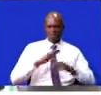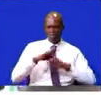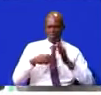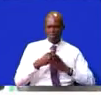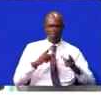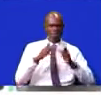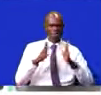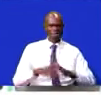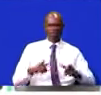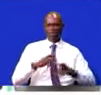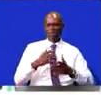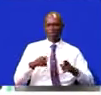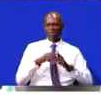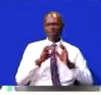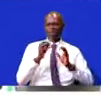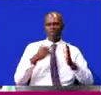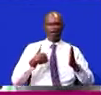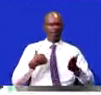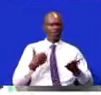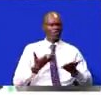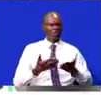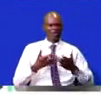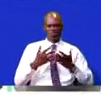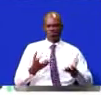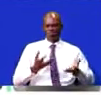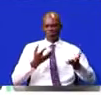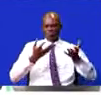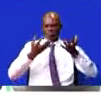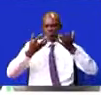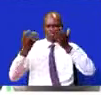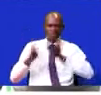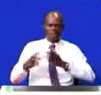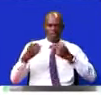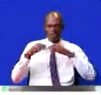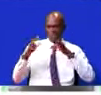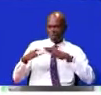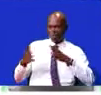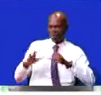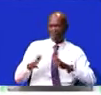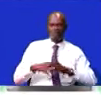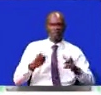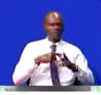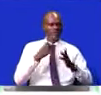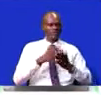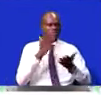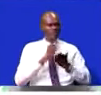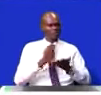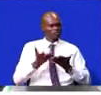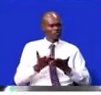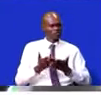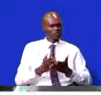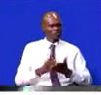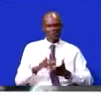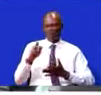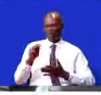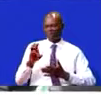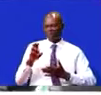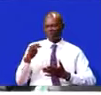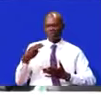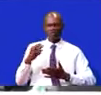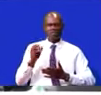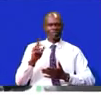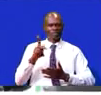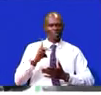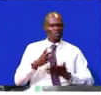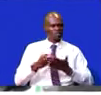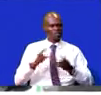waste collector and you don't have a proper truck to transport that waste, because we decommissioned Kachok to go to the waste